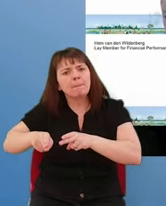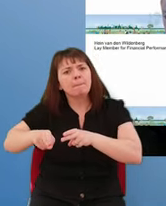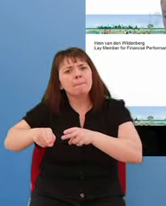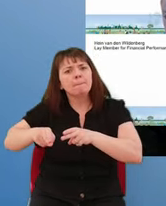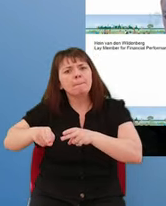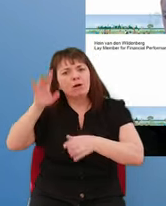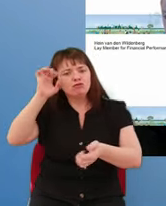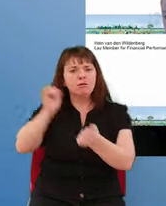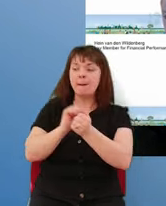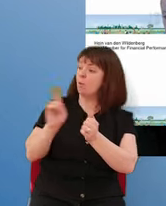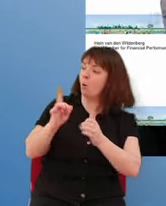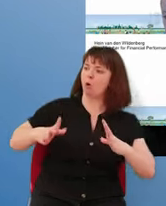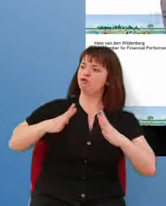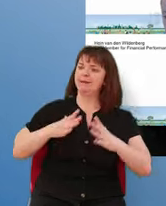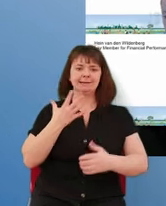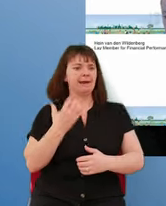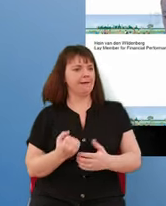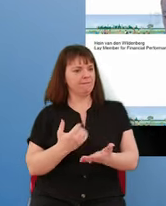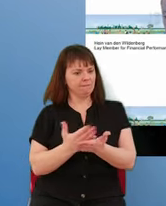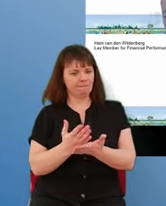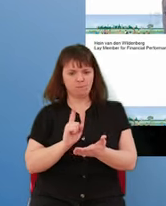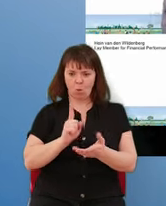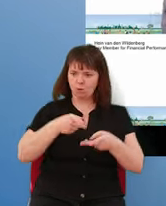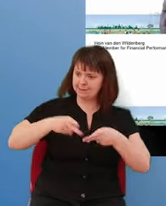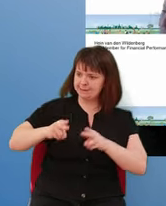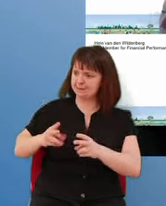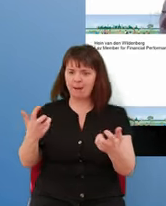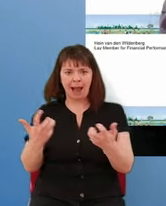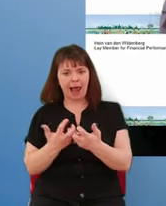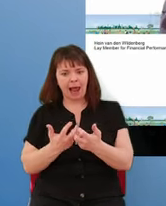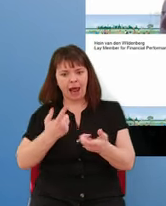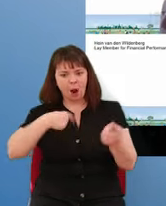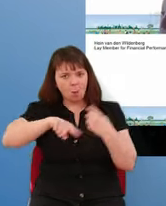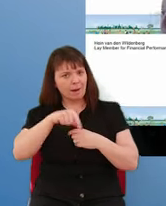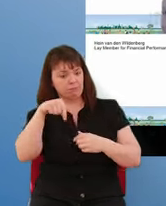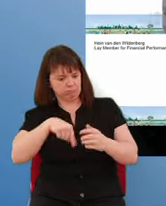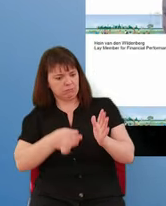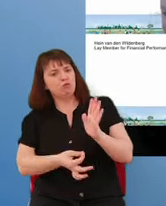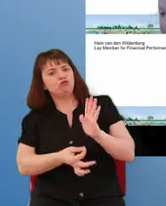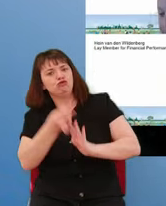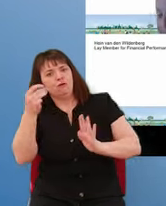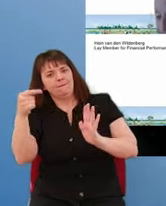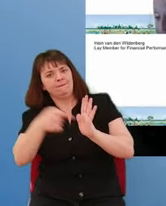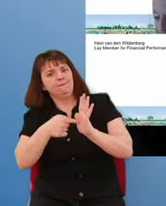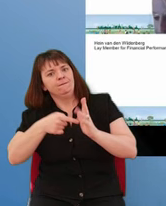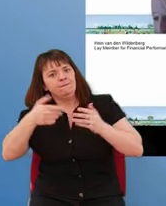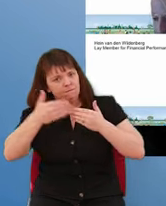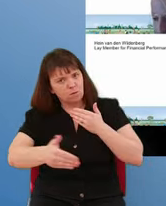forward. I can see Michael may have some answers because it's medicines.